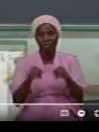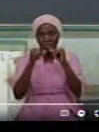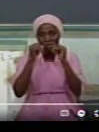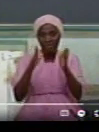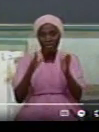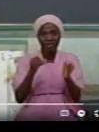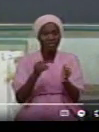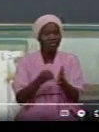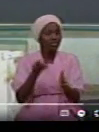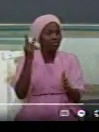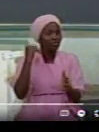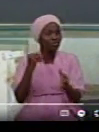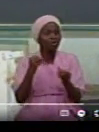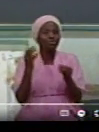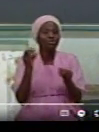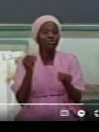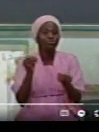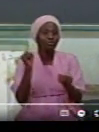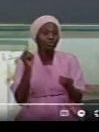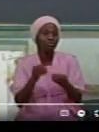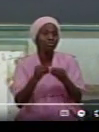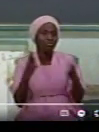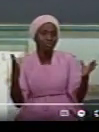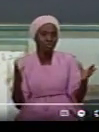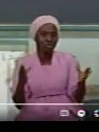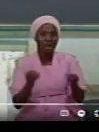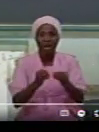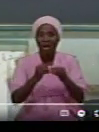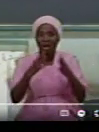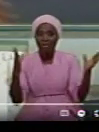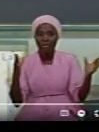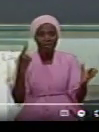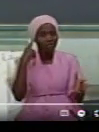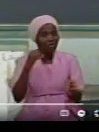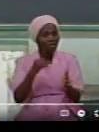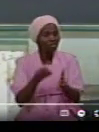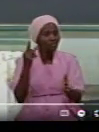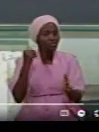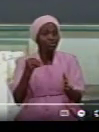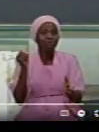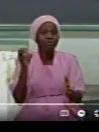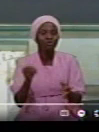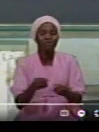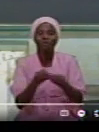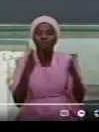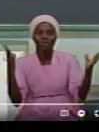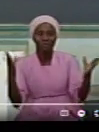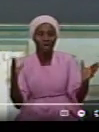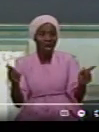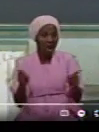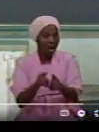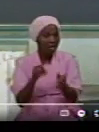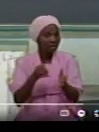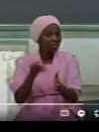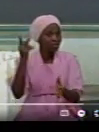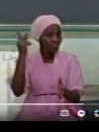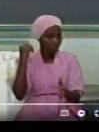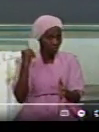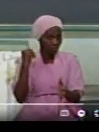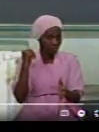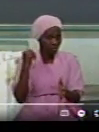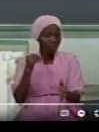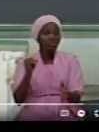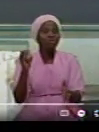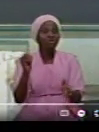was so much. Abundance, for it was so much. As it was, so it